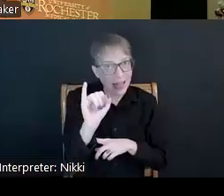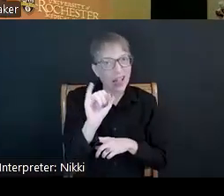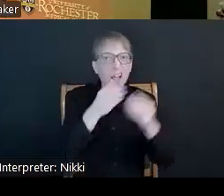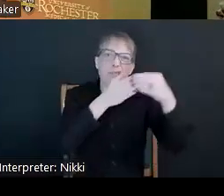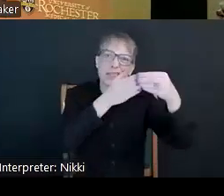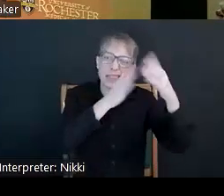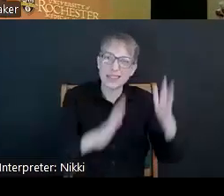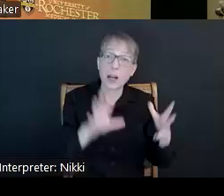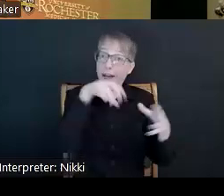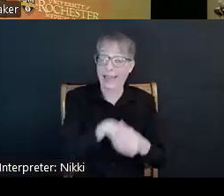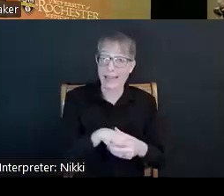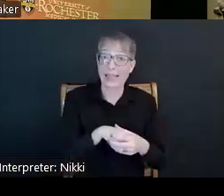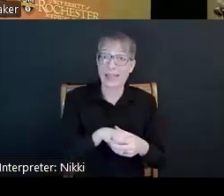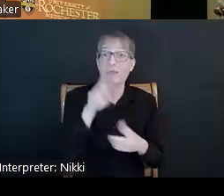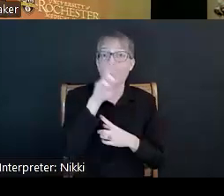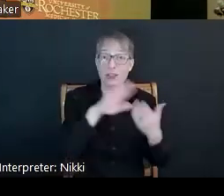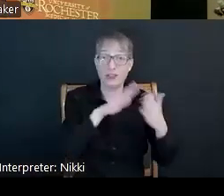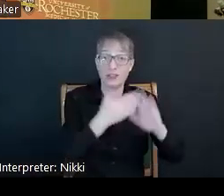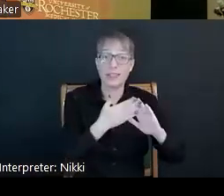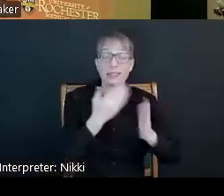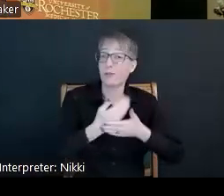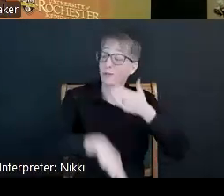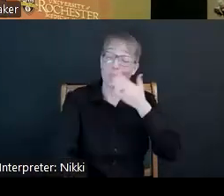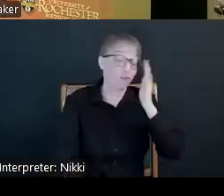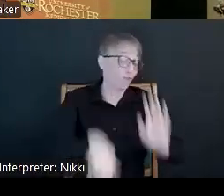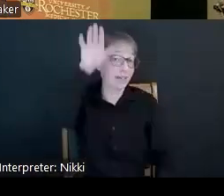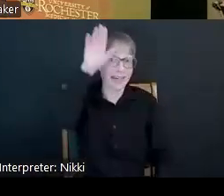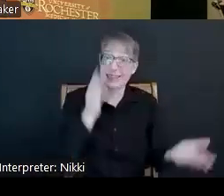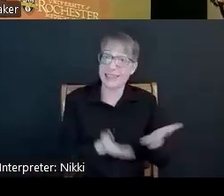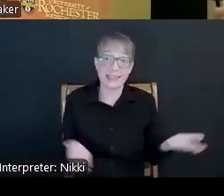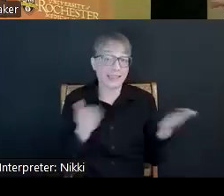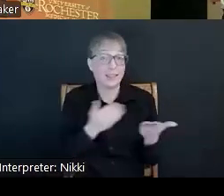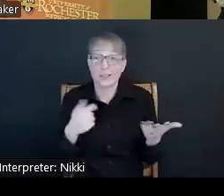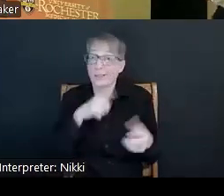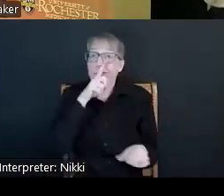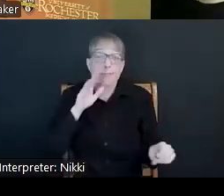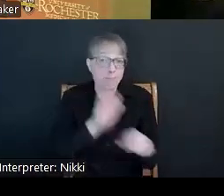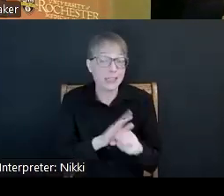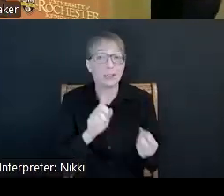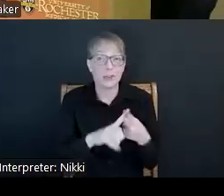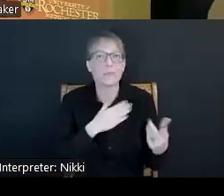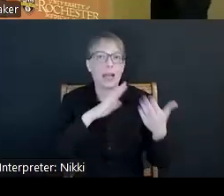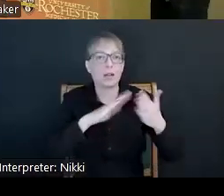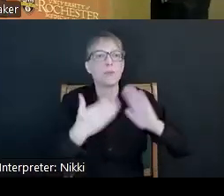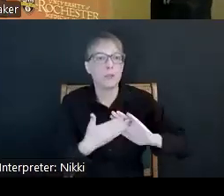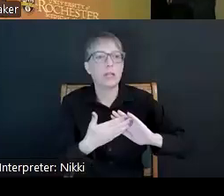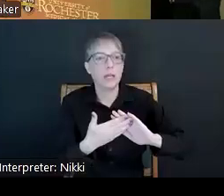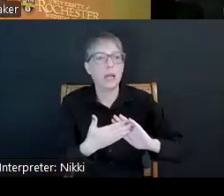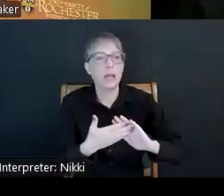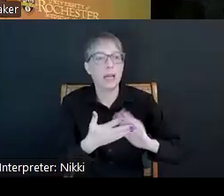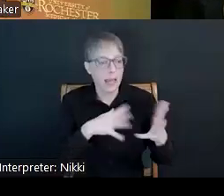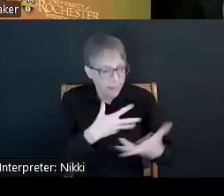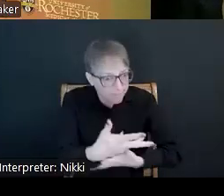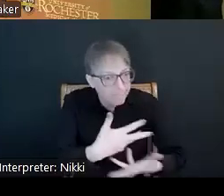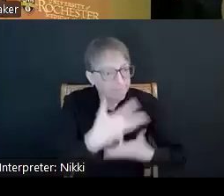Rochester. I am Rochester born and raised, so I've always felt a commitment to my community and just a fulfillment from working within that